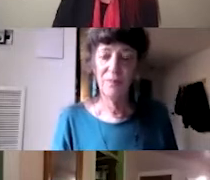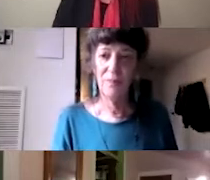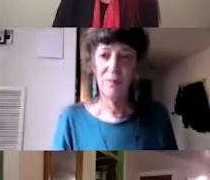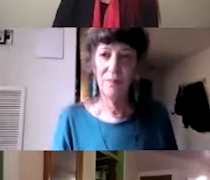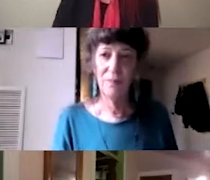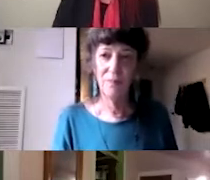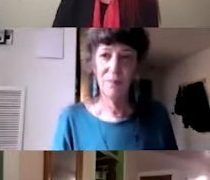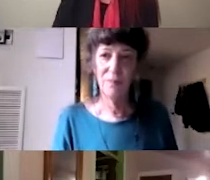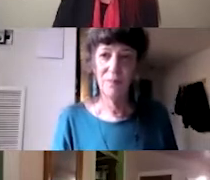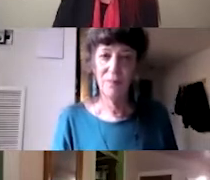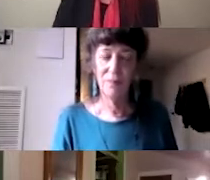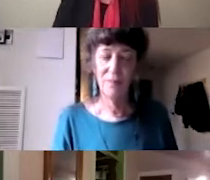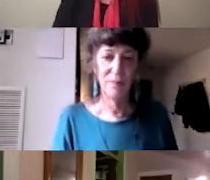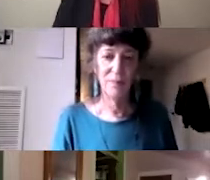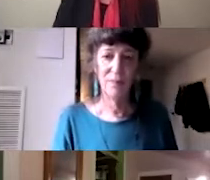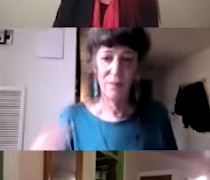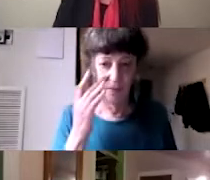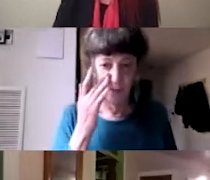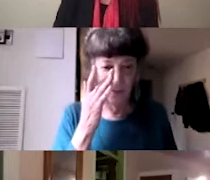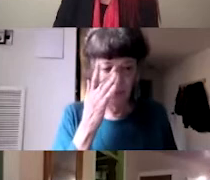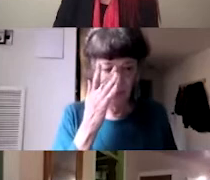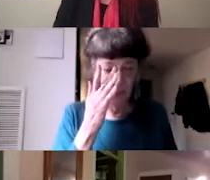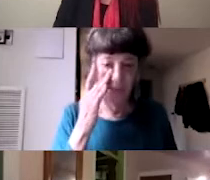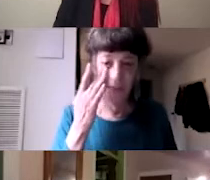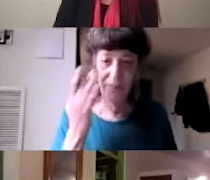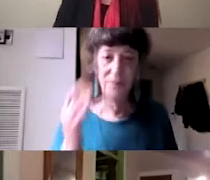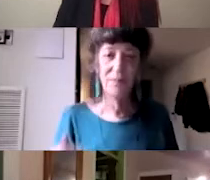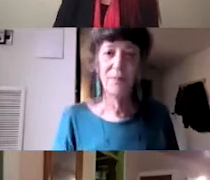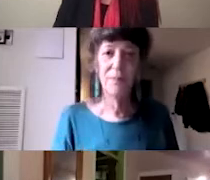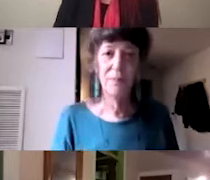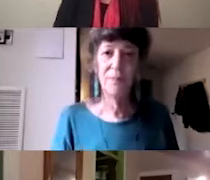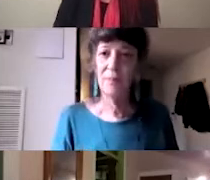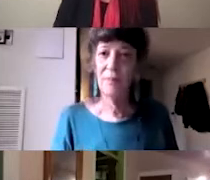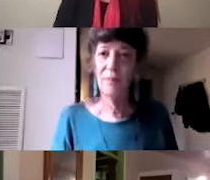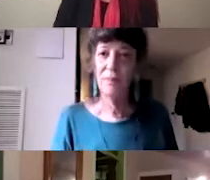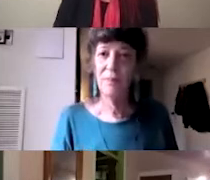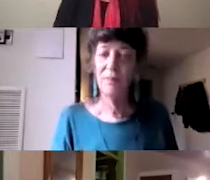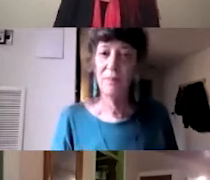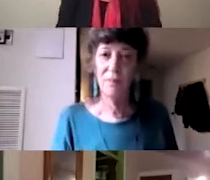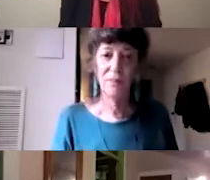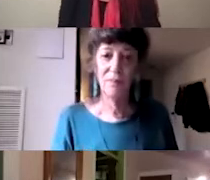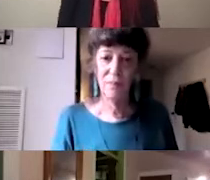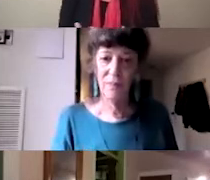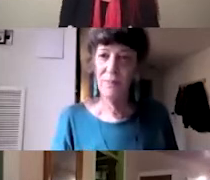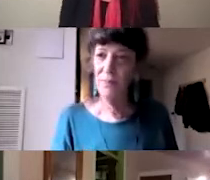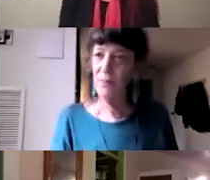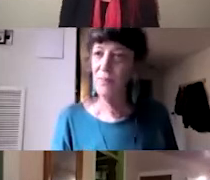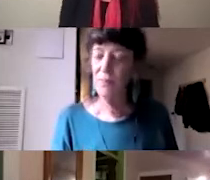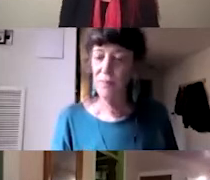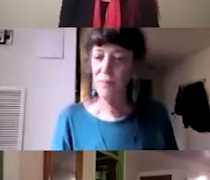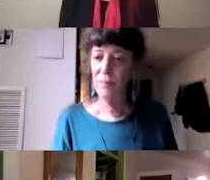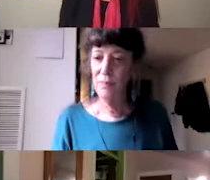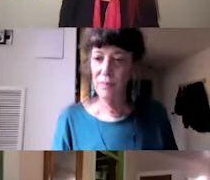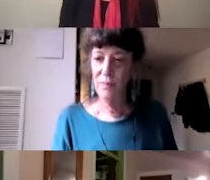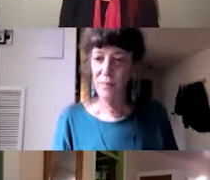Before we move forward into our symposium, I'm just going to invite us to take a mindful minute just to become